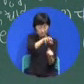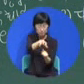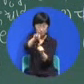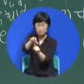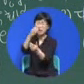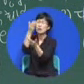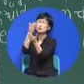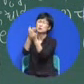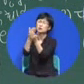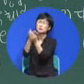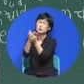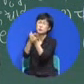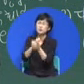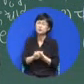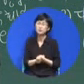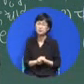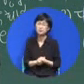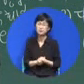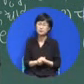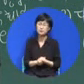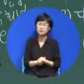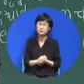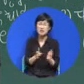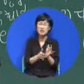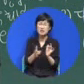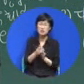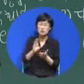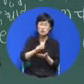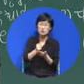all the forces of darkness in all the fields that your